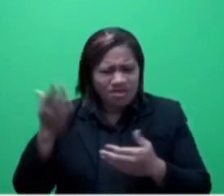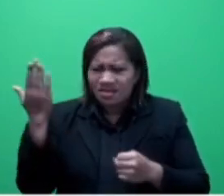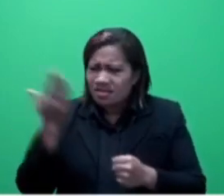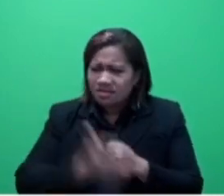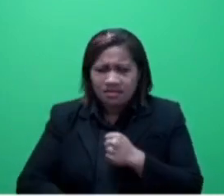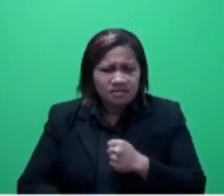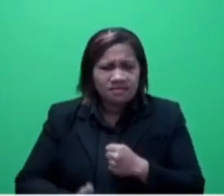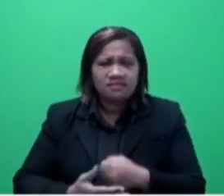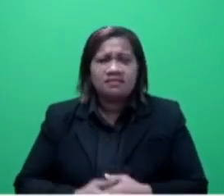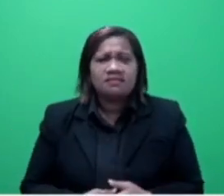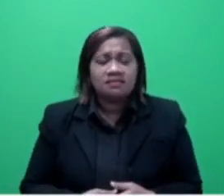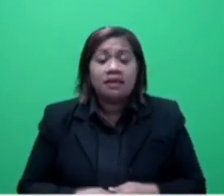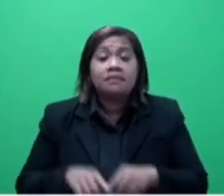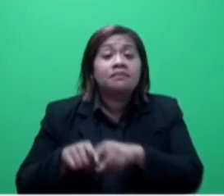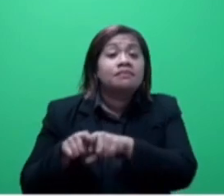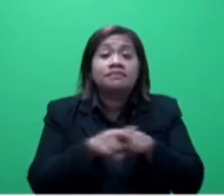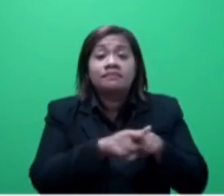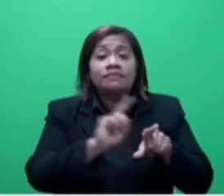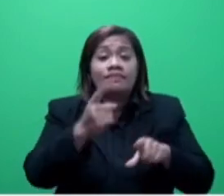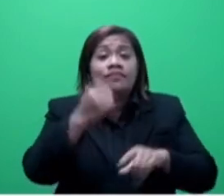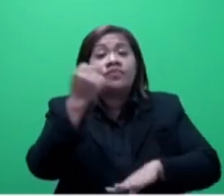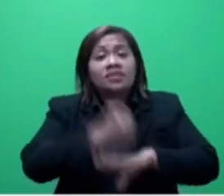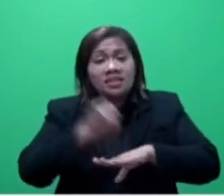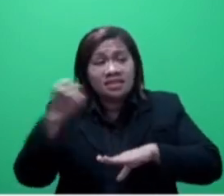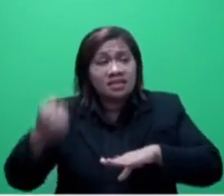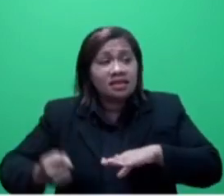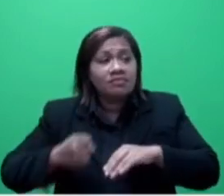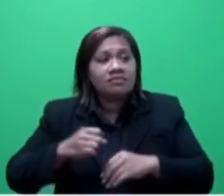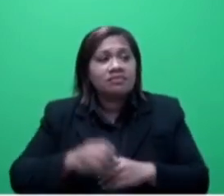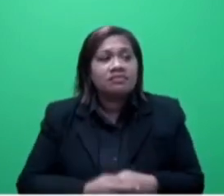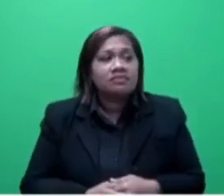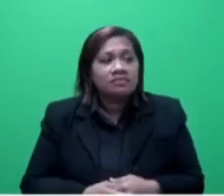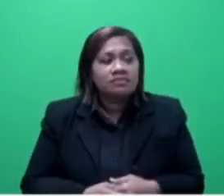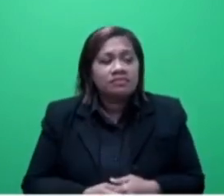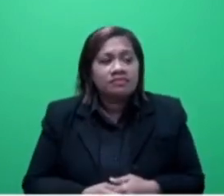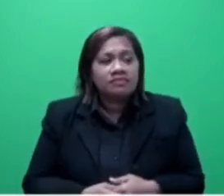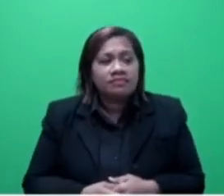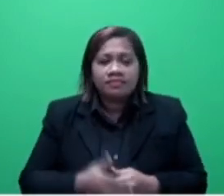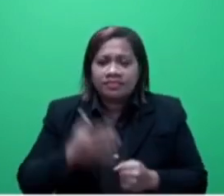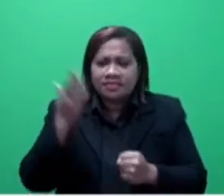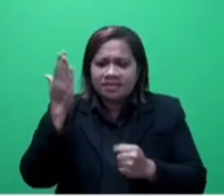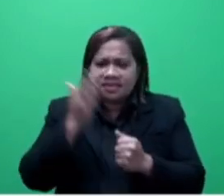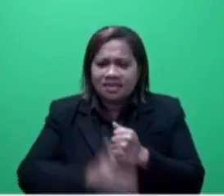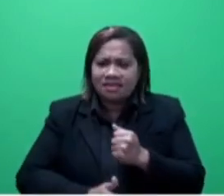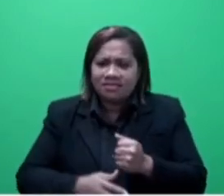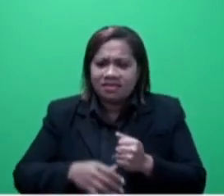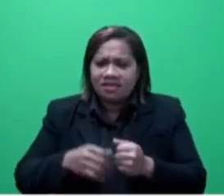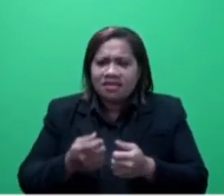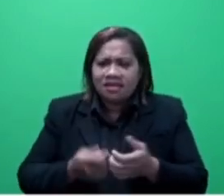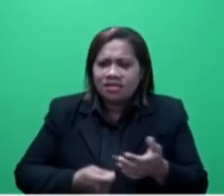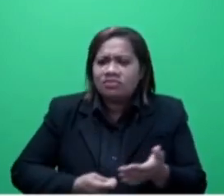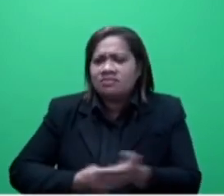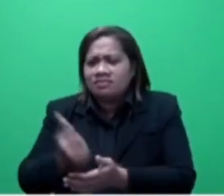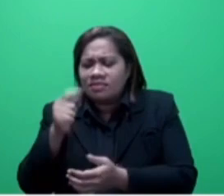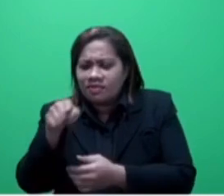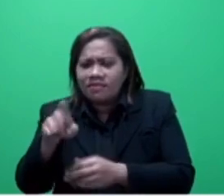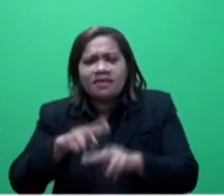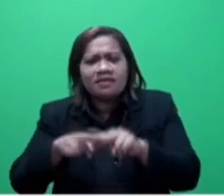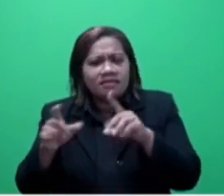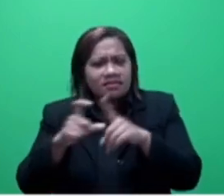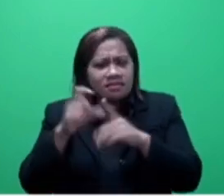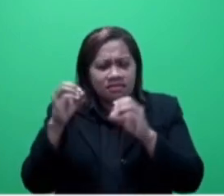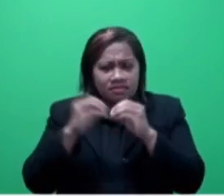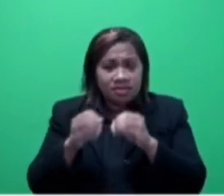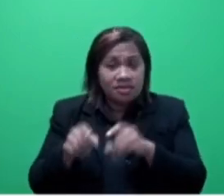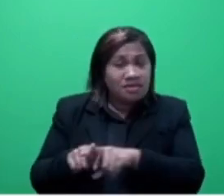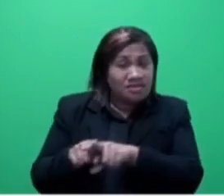called upon. That means the government has never had to bail out FDB, Honourable Speaker. Never. And therefore, it gives me